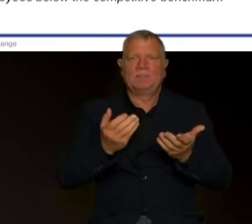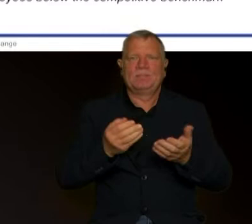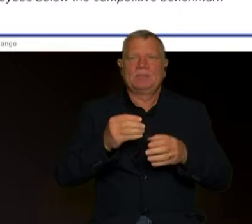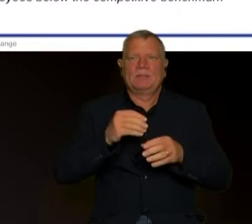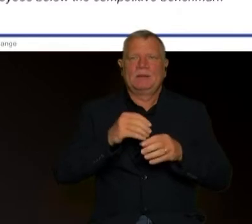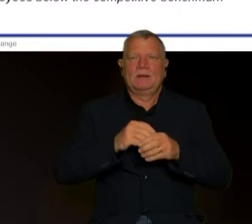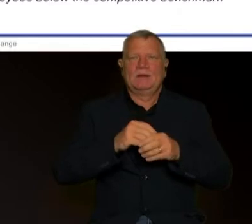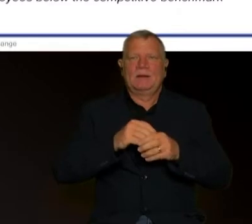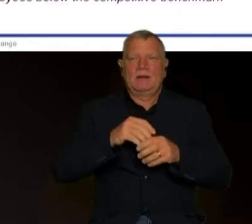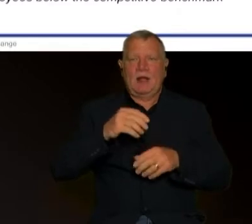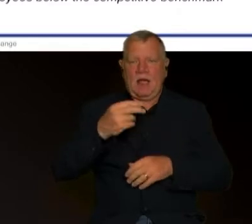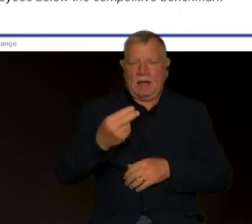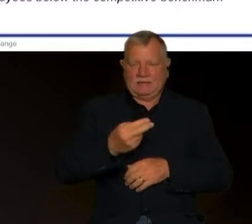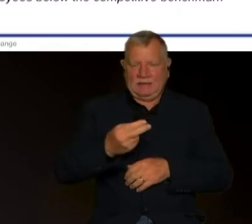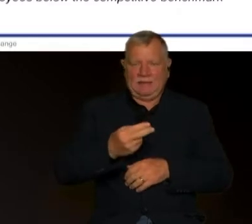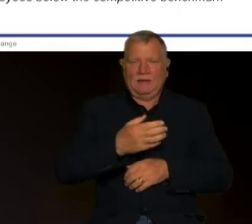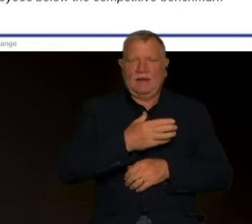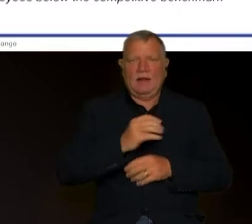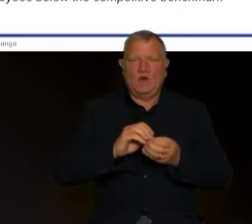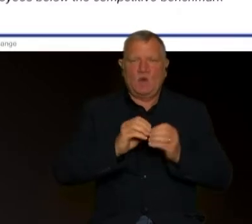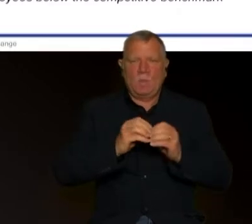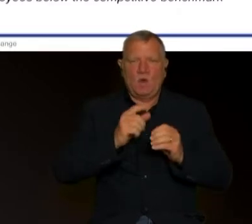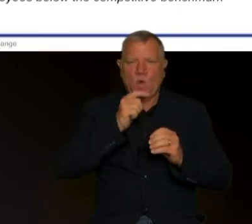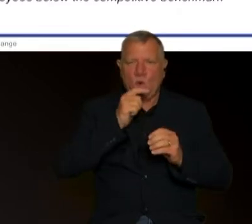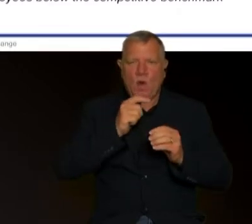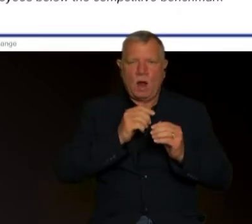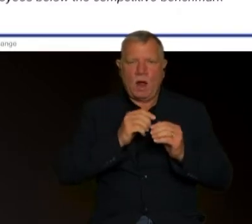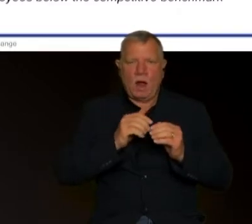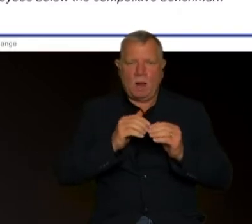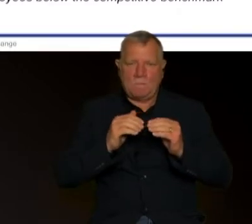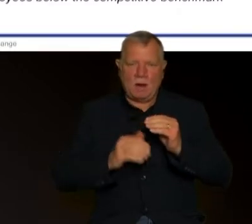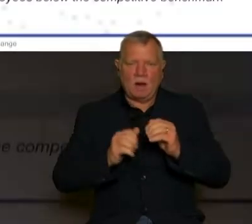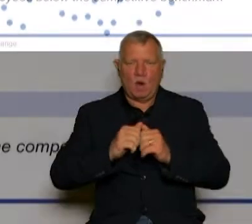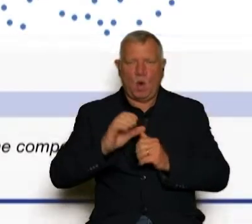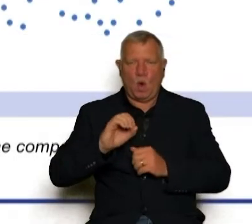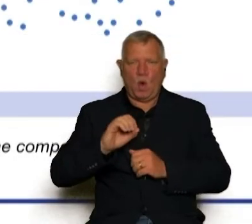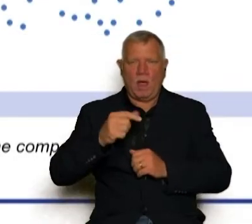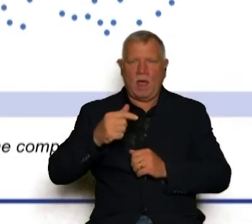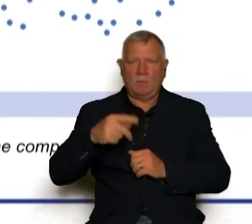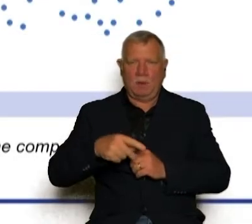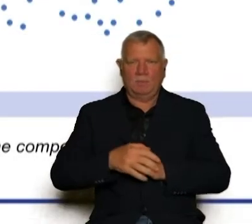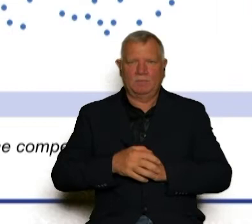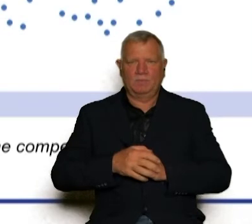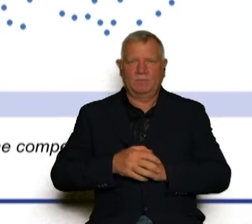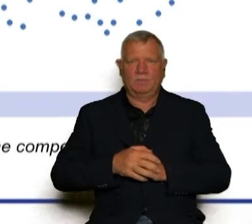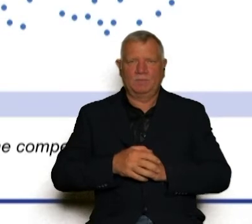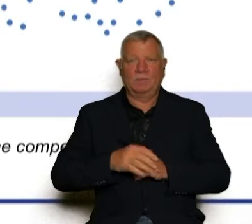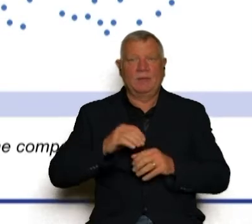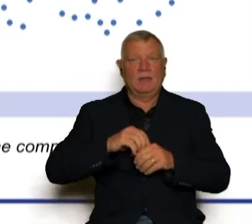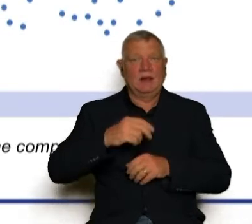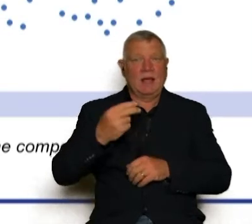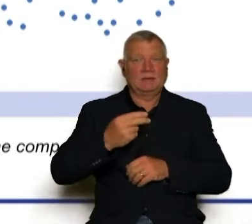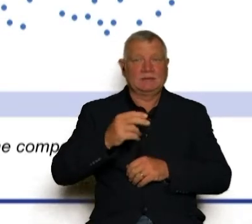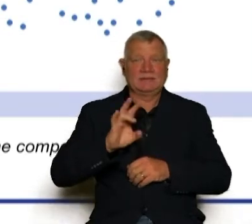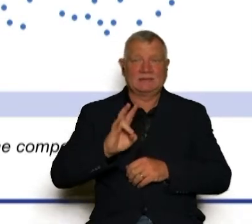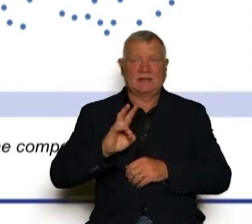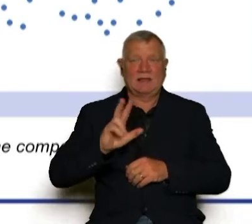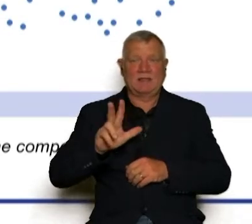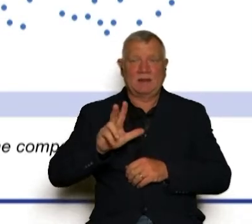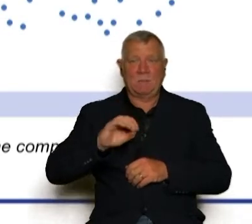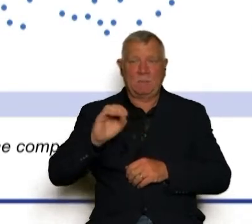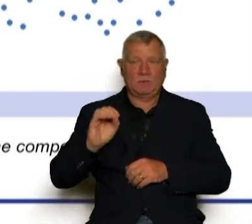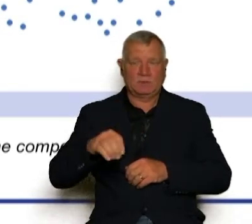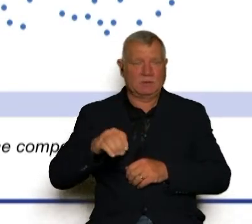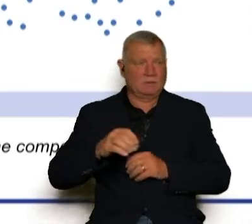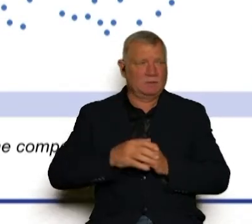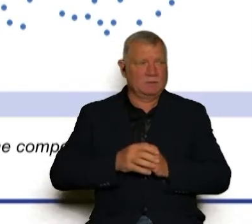here were the ones who were receiving a salary below the job market, both in the Treasury and